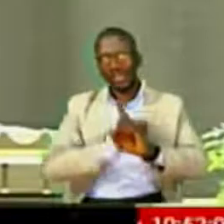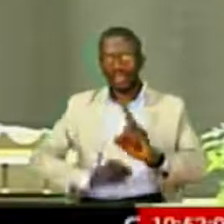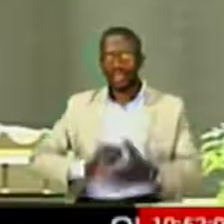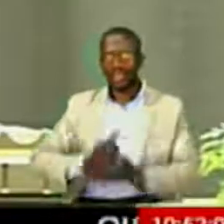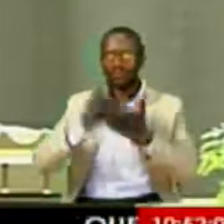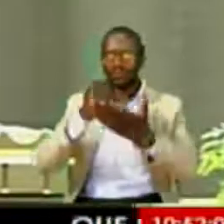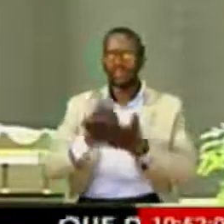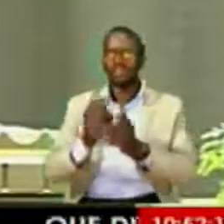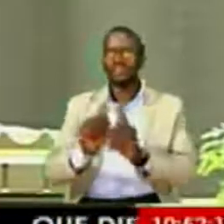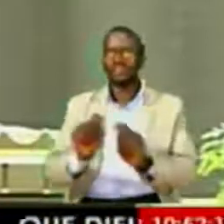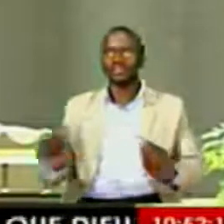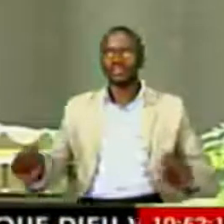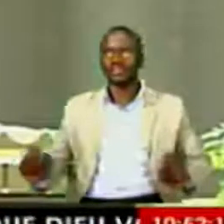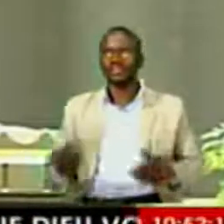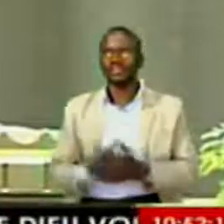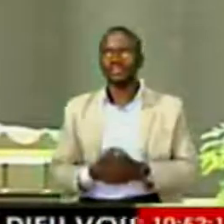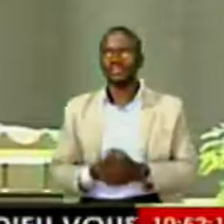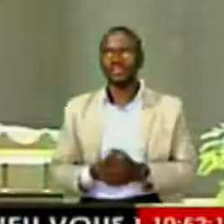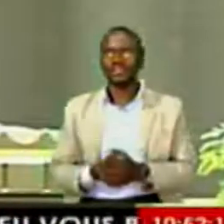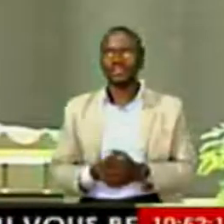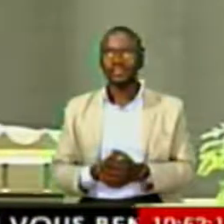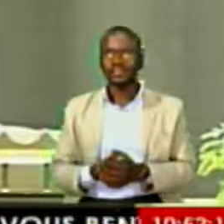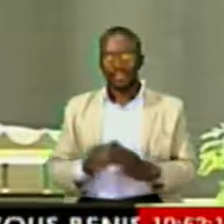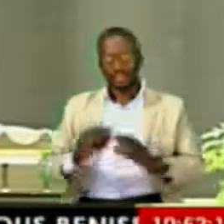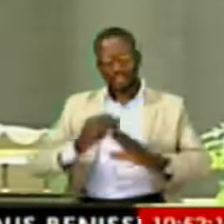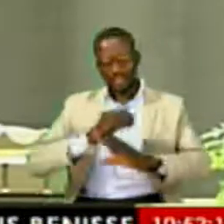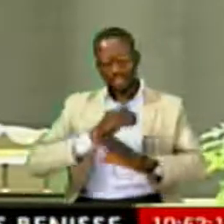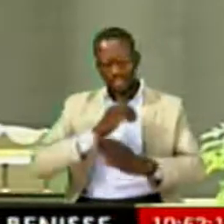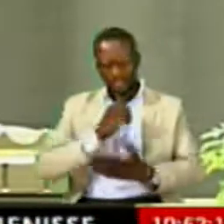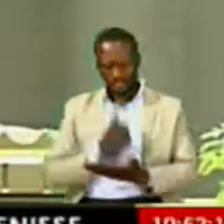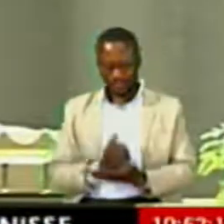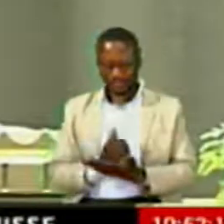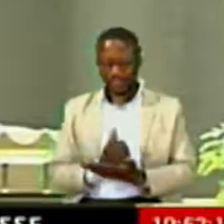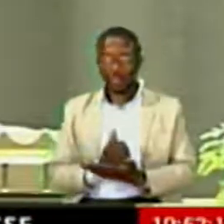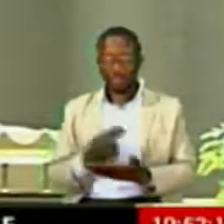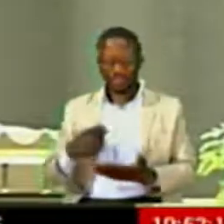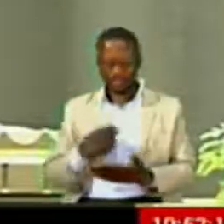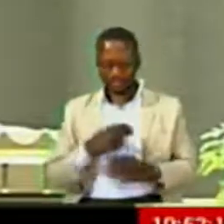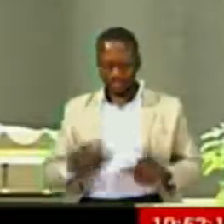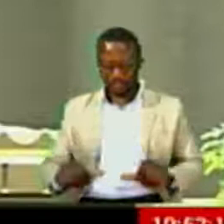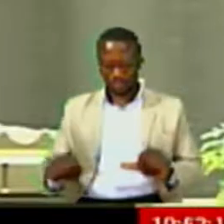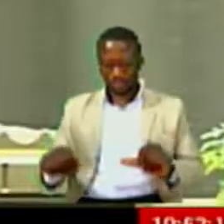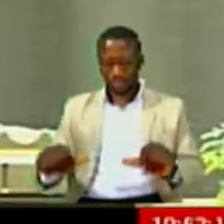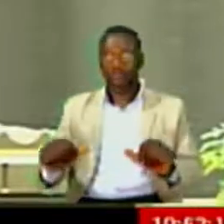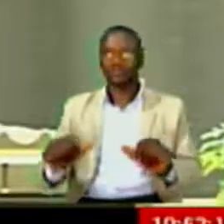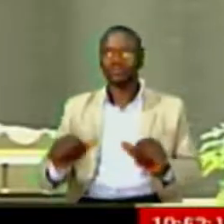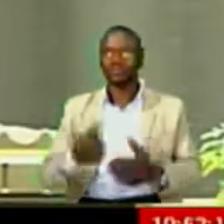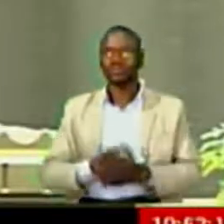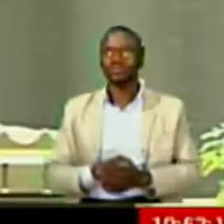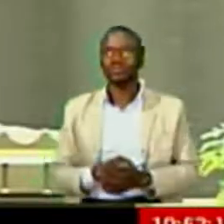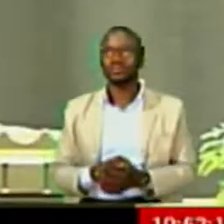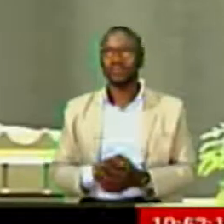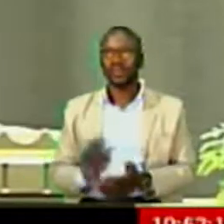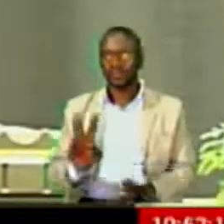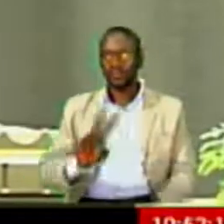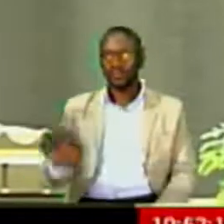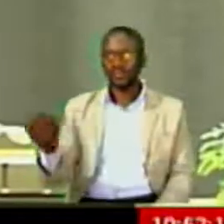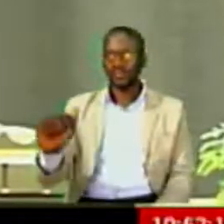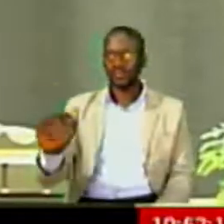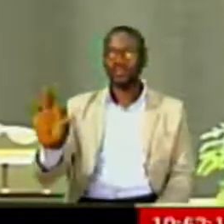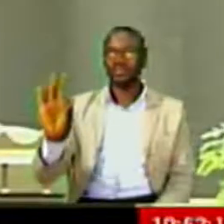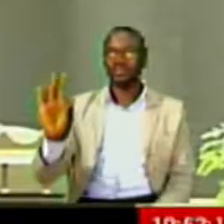will be good for you. Amen. Amen. Nous continuons. Let's carry on. Verset 19.